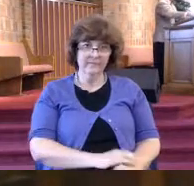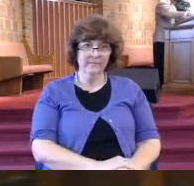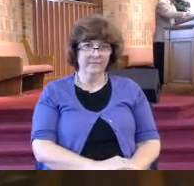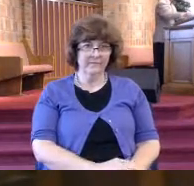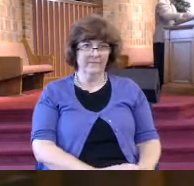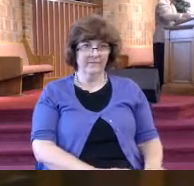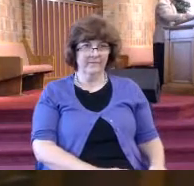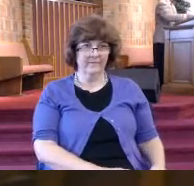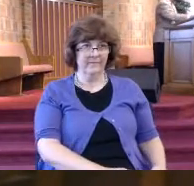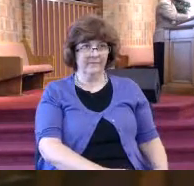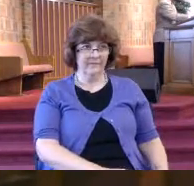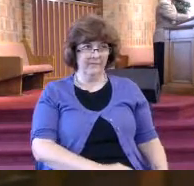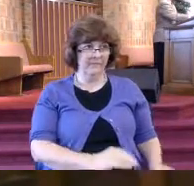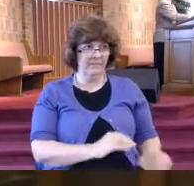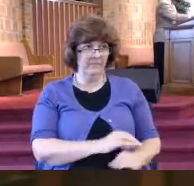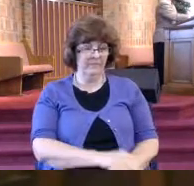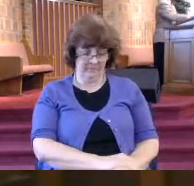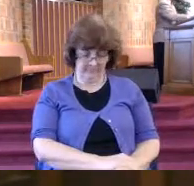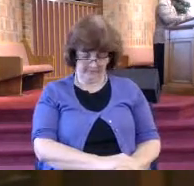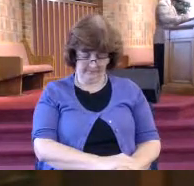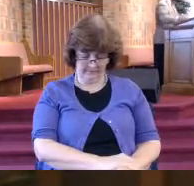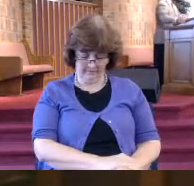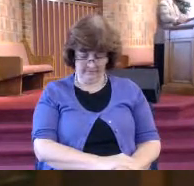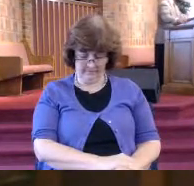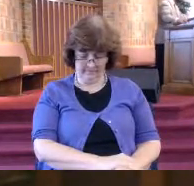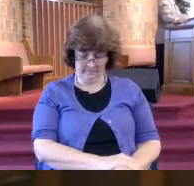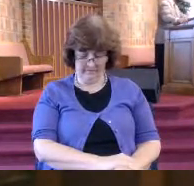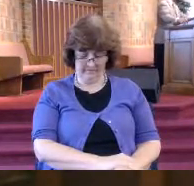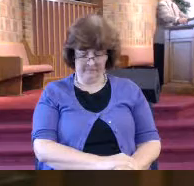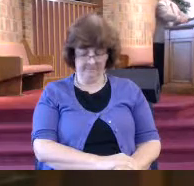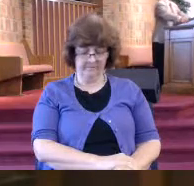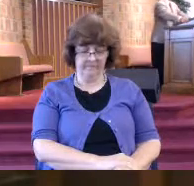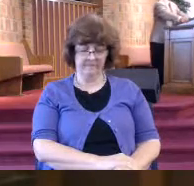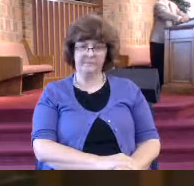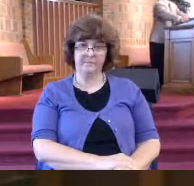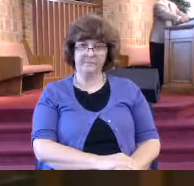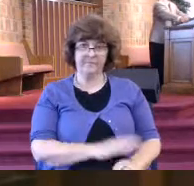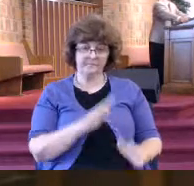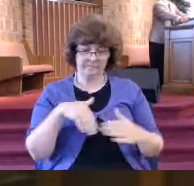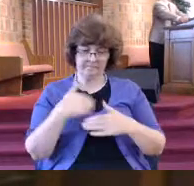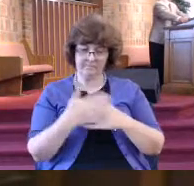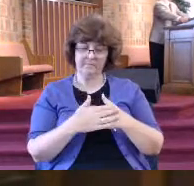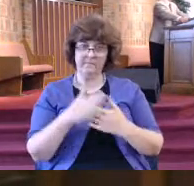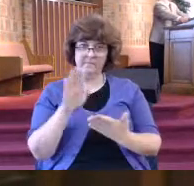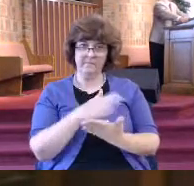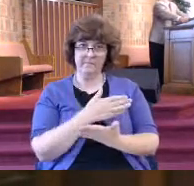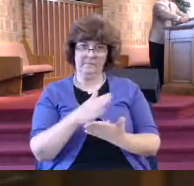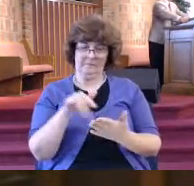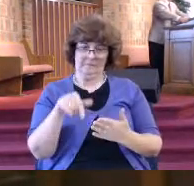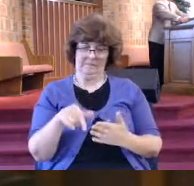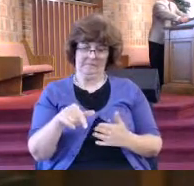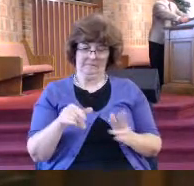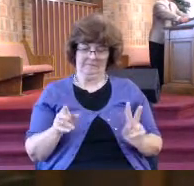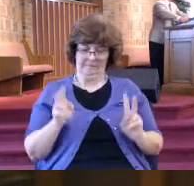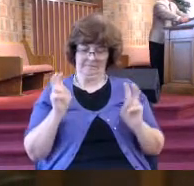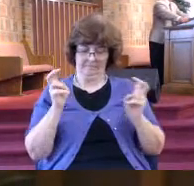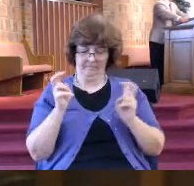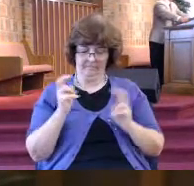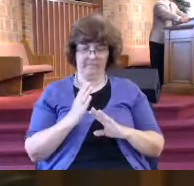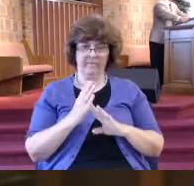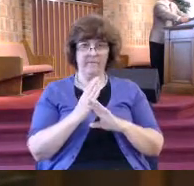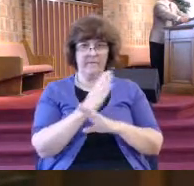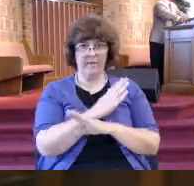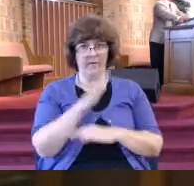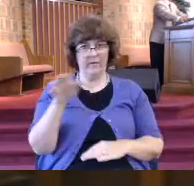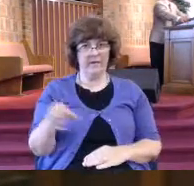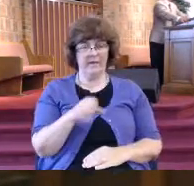435. We'll do the first stanza only. We pause in our moment of worship this morning to